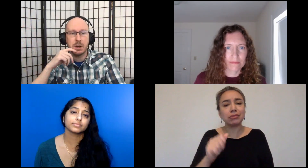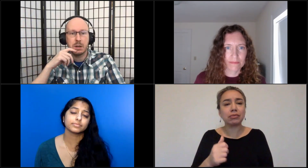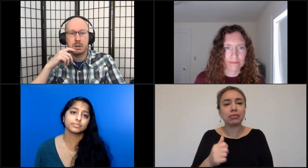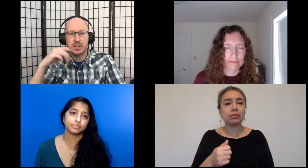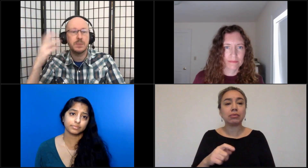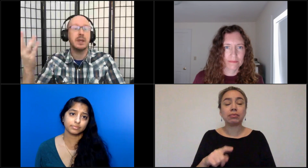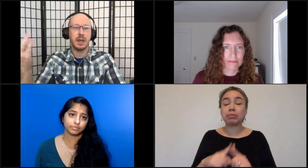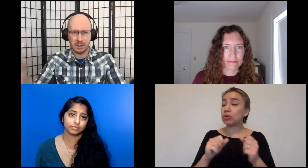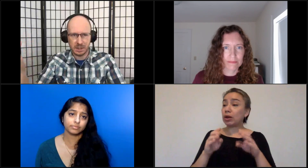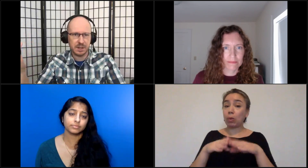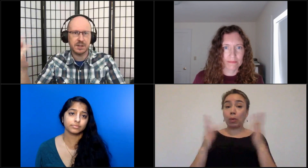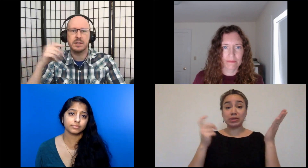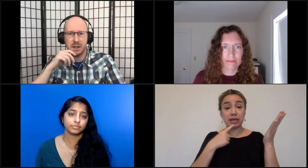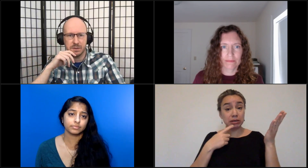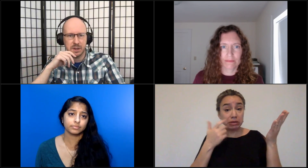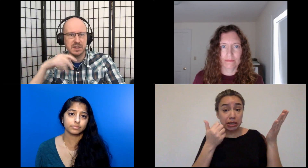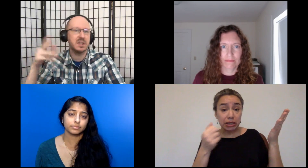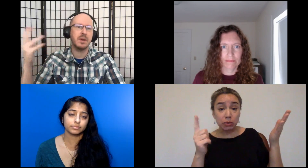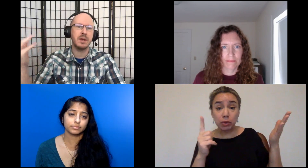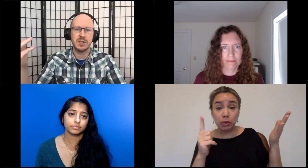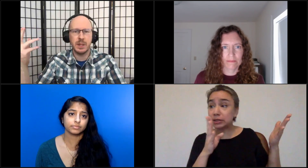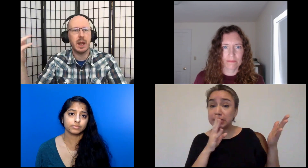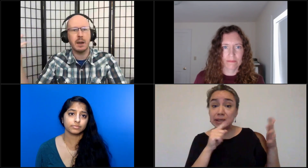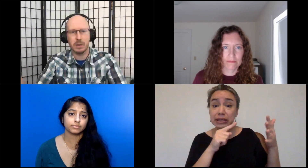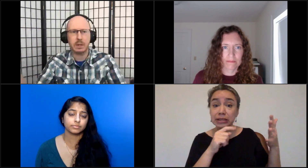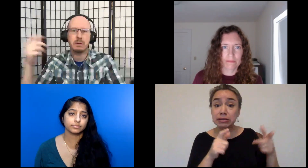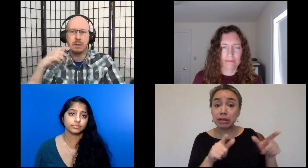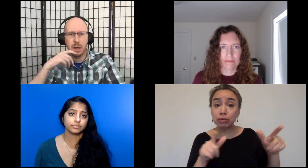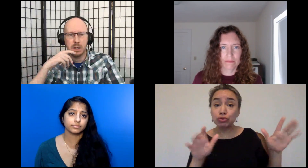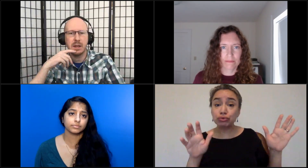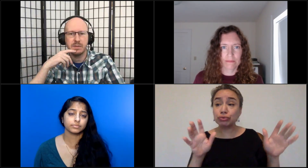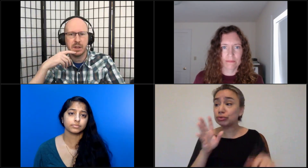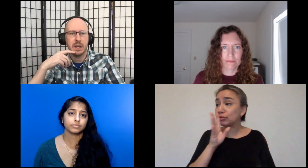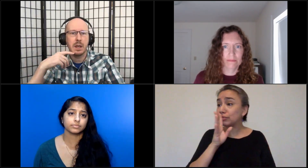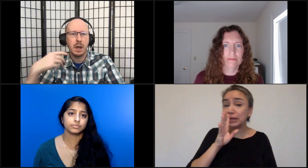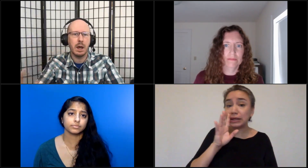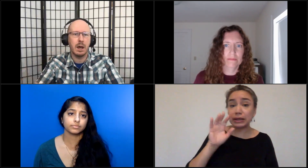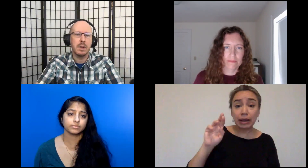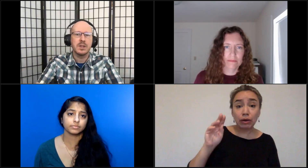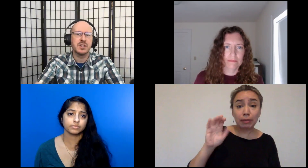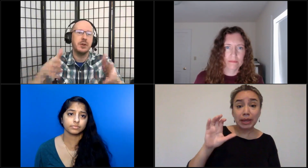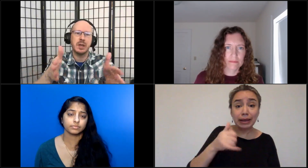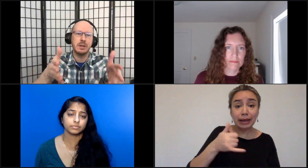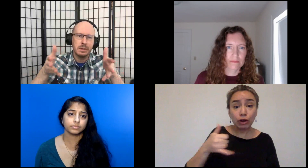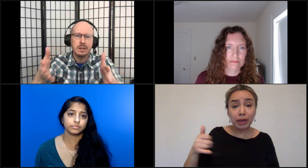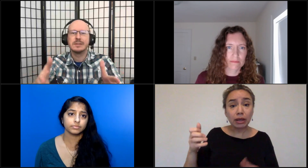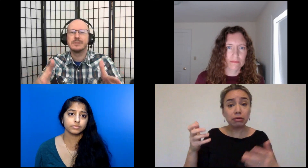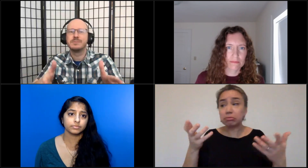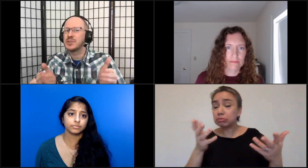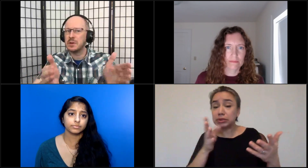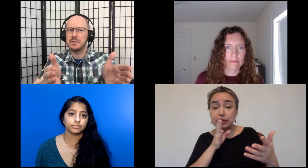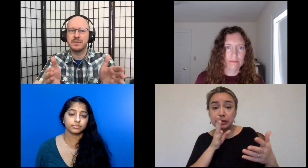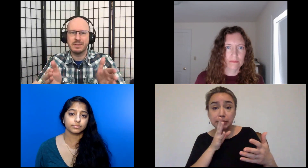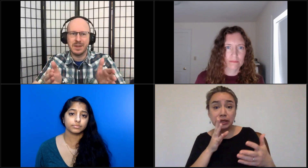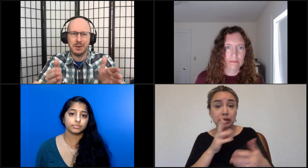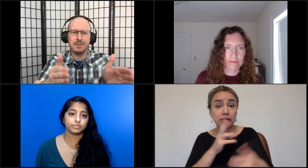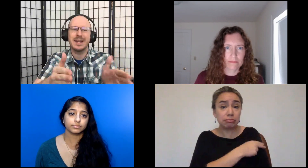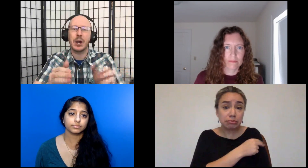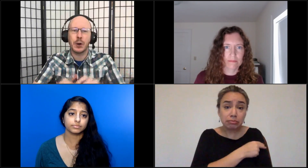anybody here speak Cantonese natively? Does anybody here speak Arabic natively? So that you can sort